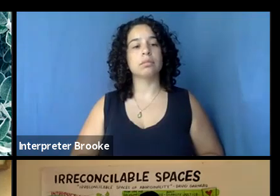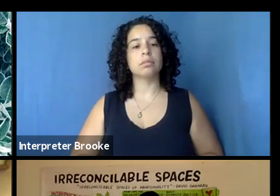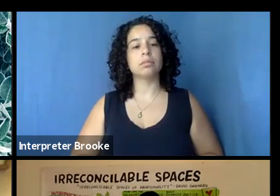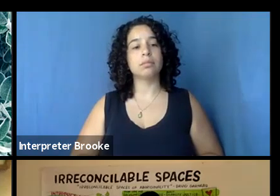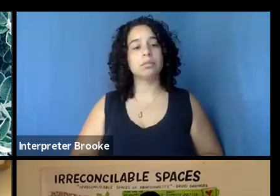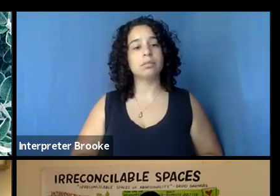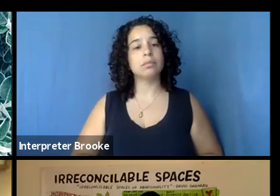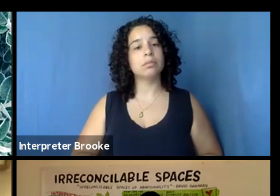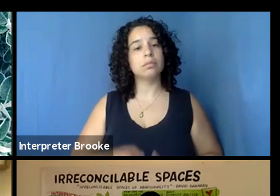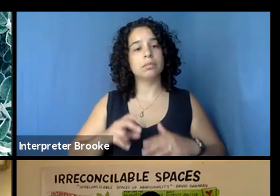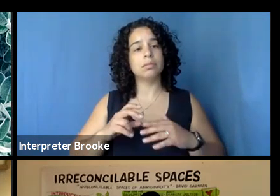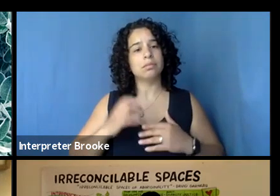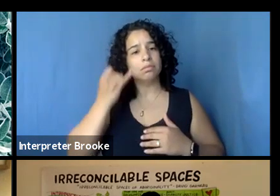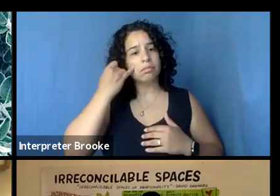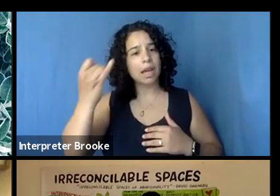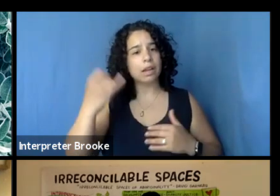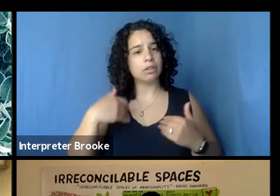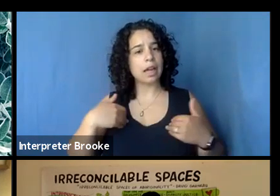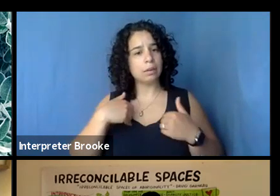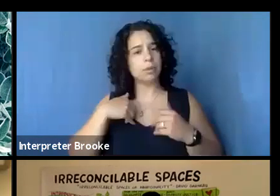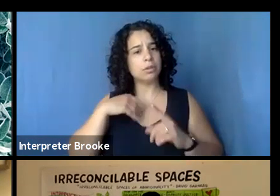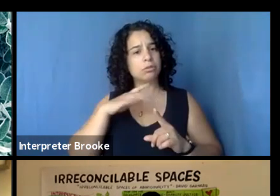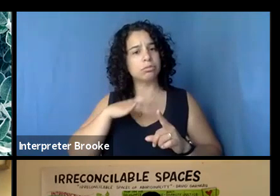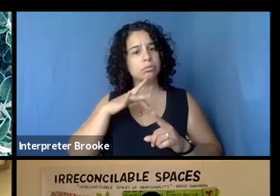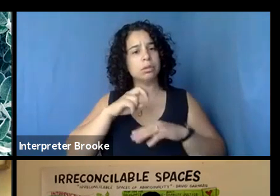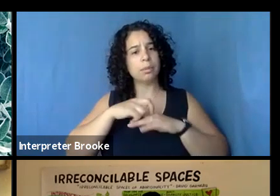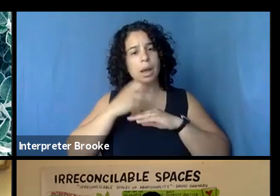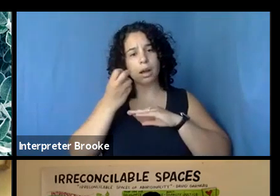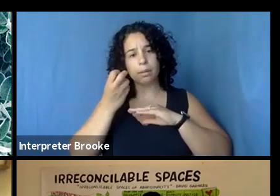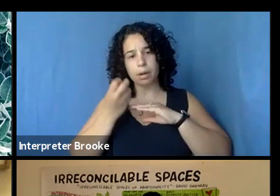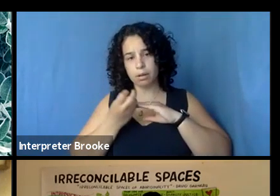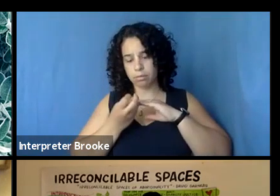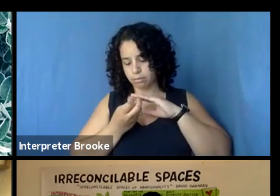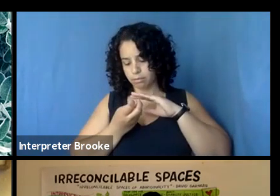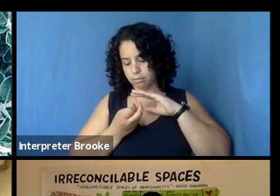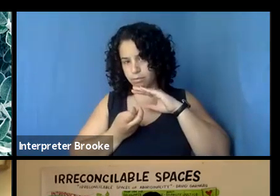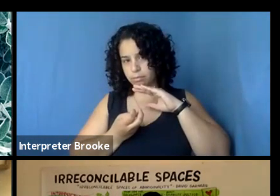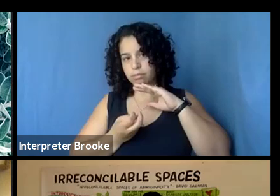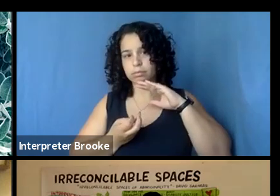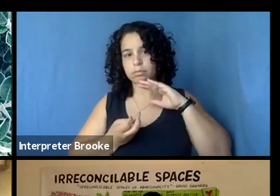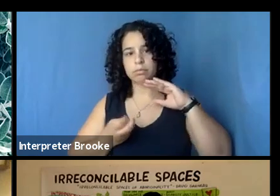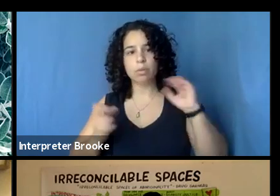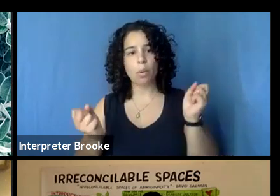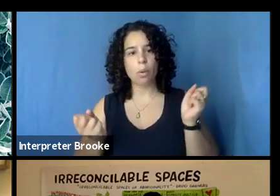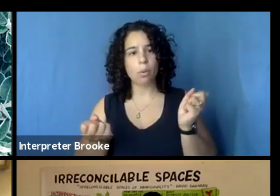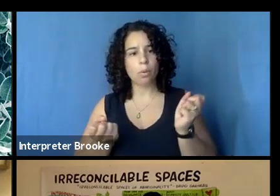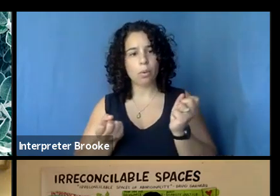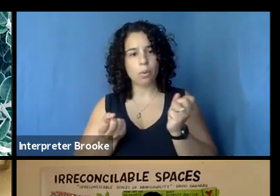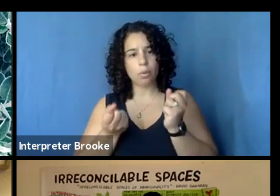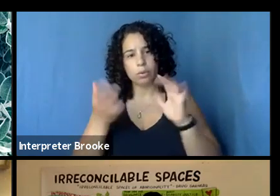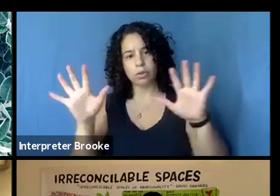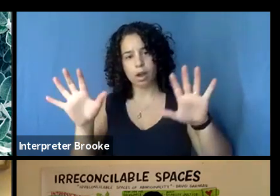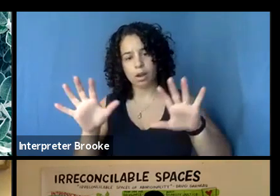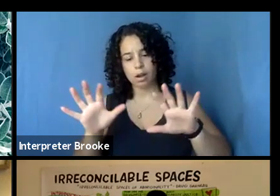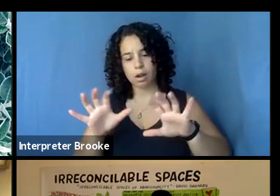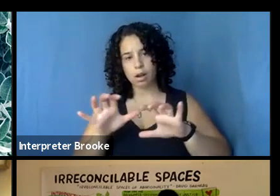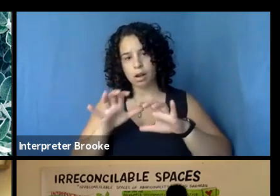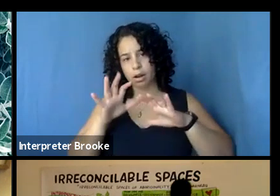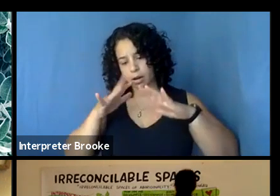down into the cold, down into the dark, down into the